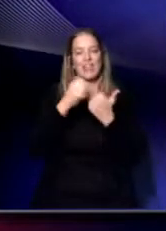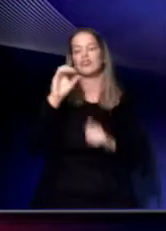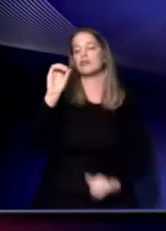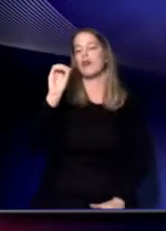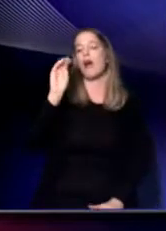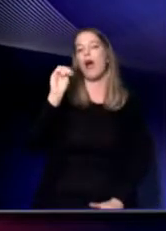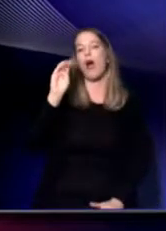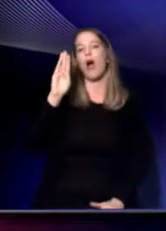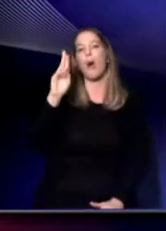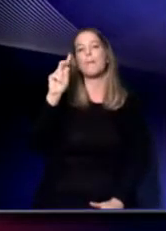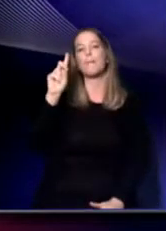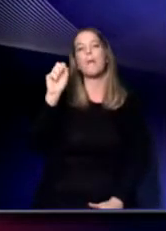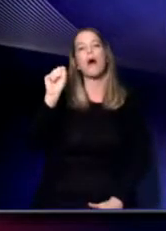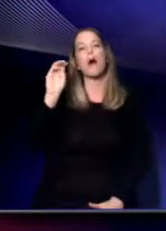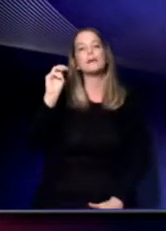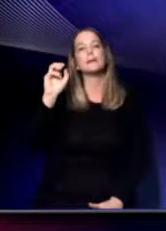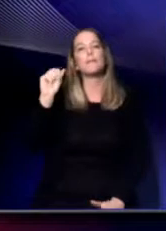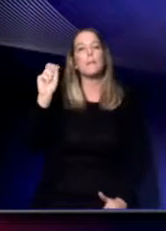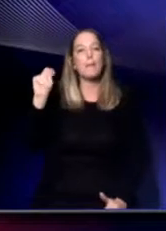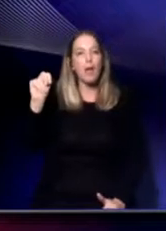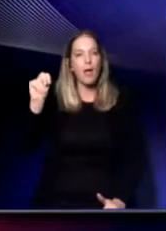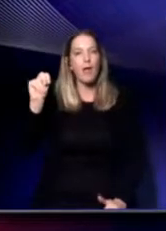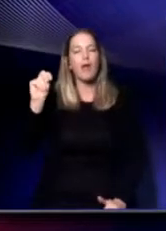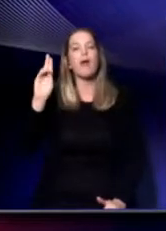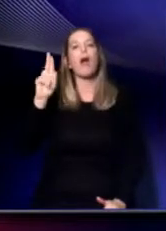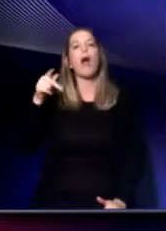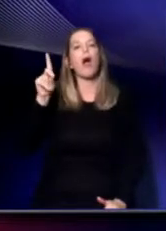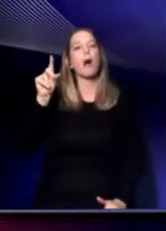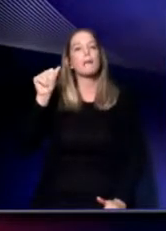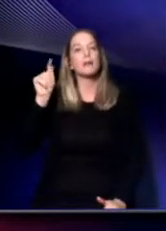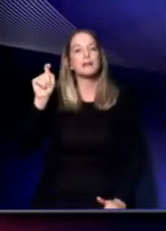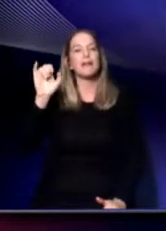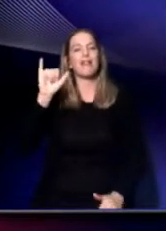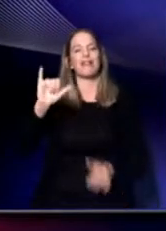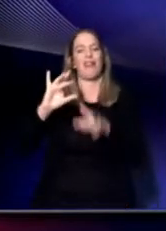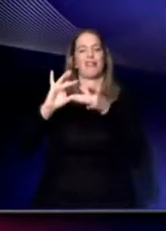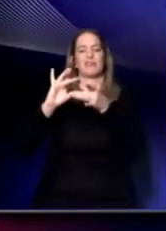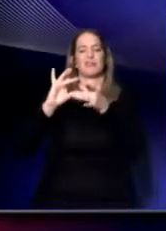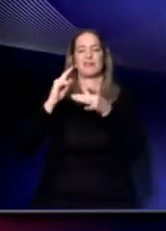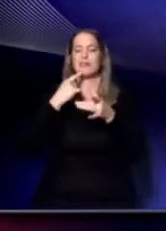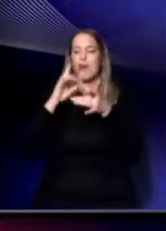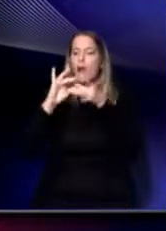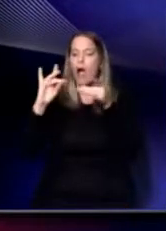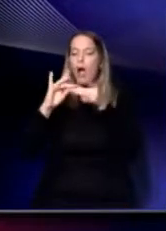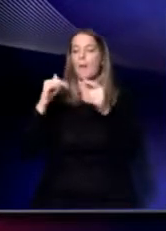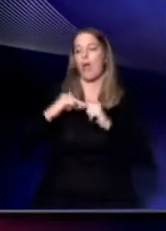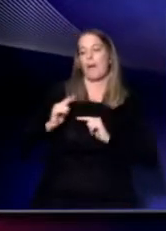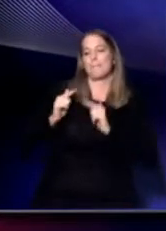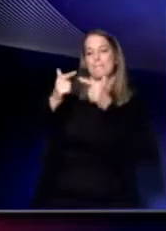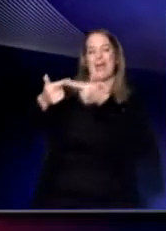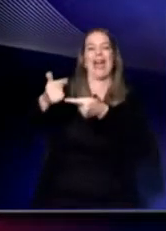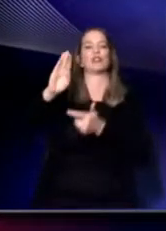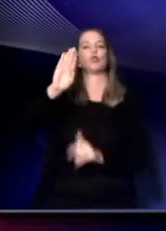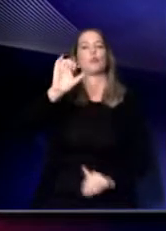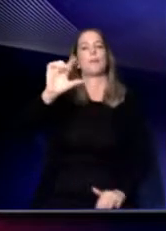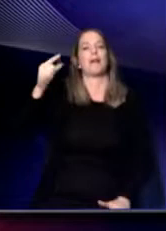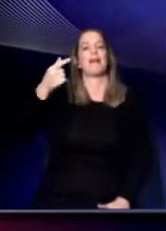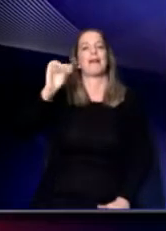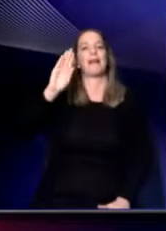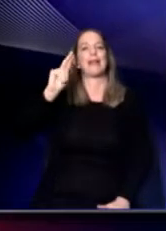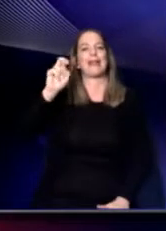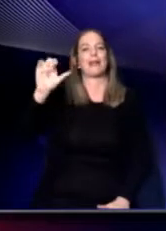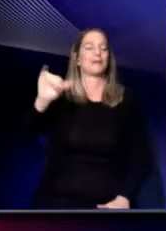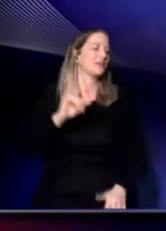Privilege Update, and that has me as the commenter, so I'm going to pass this to Bill Gimpy. All right.